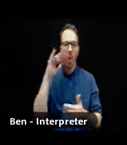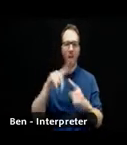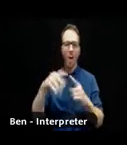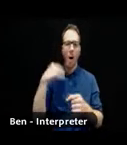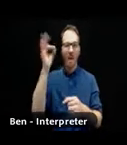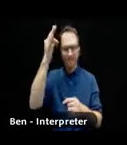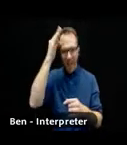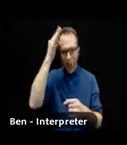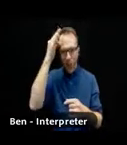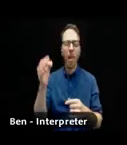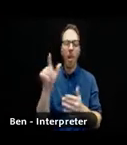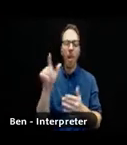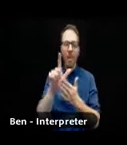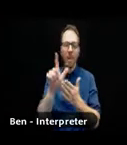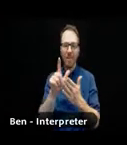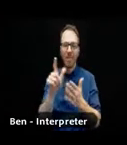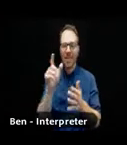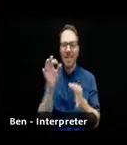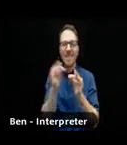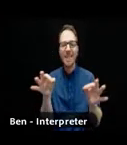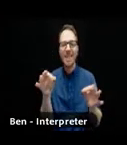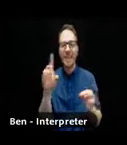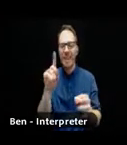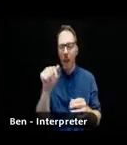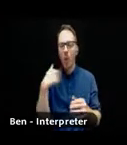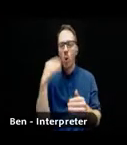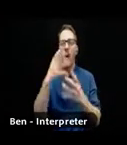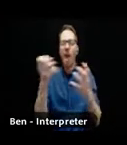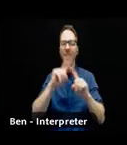sentencing data. We know that from a lot of different places.